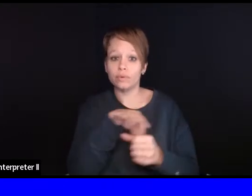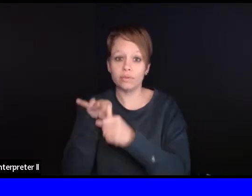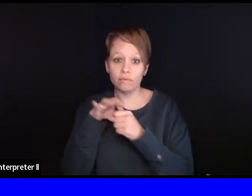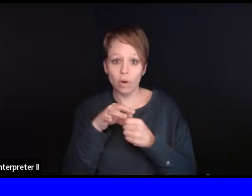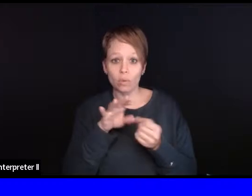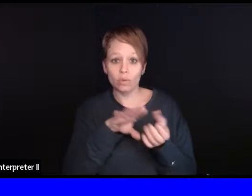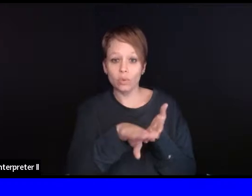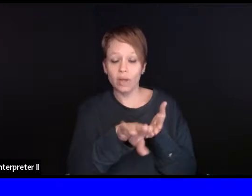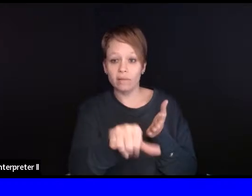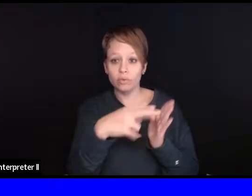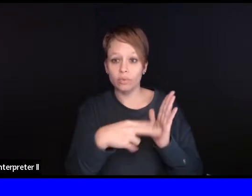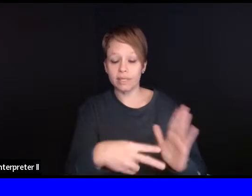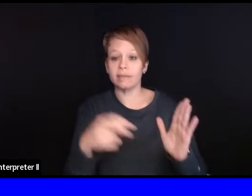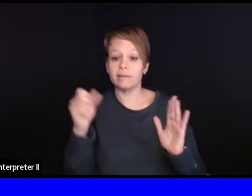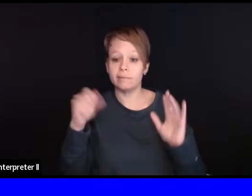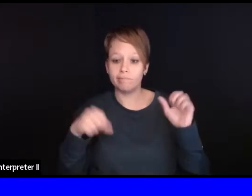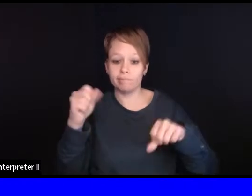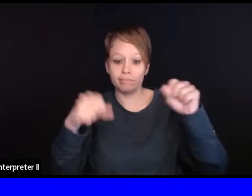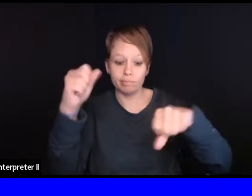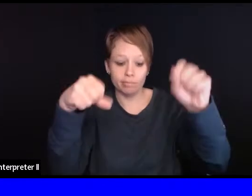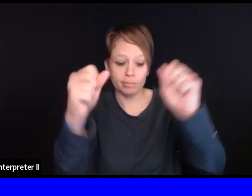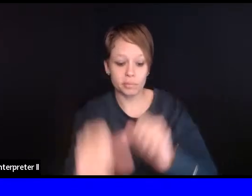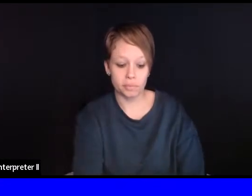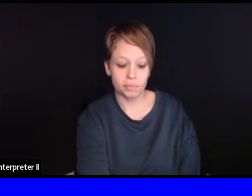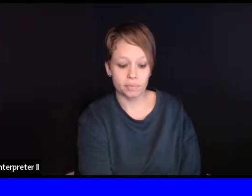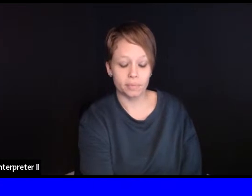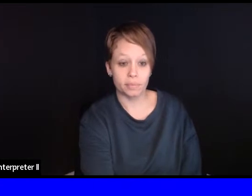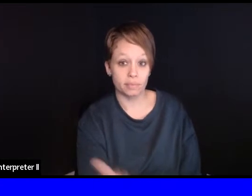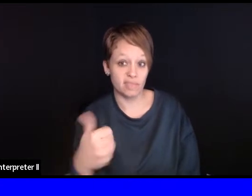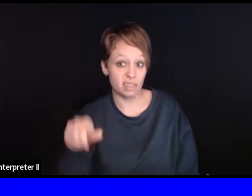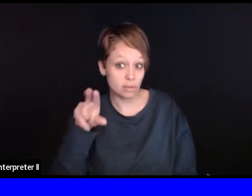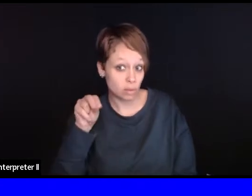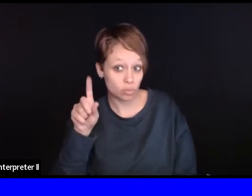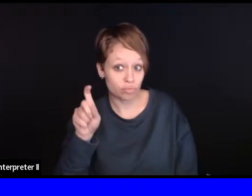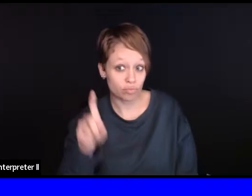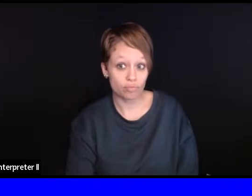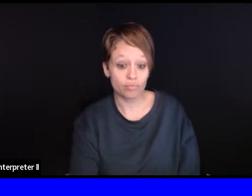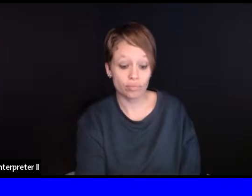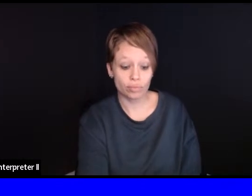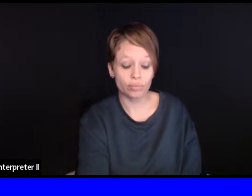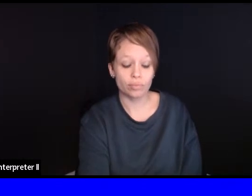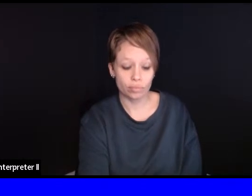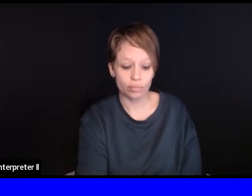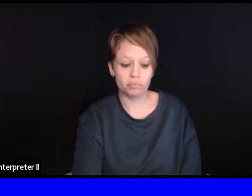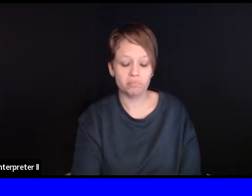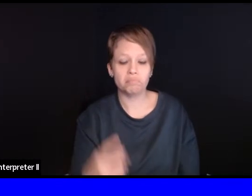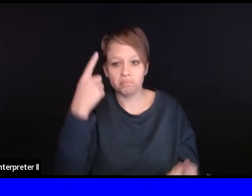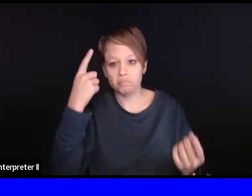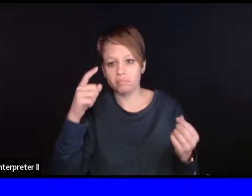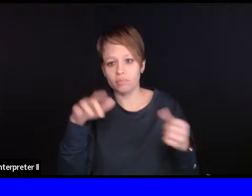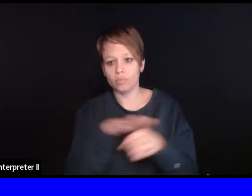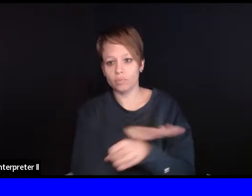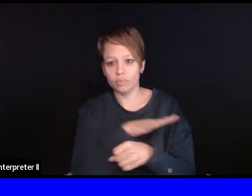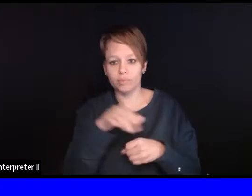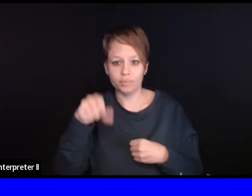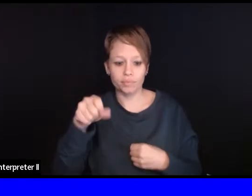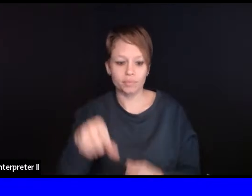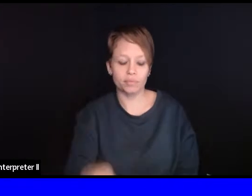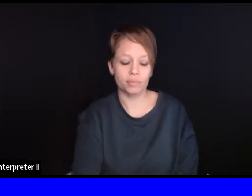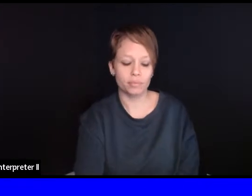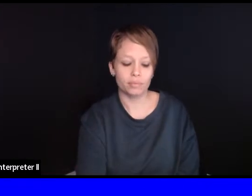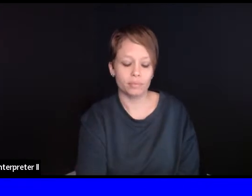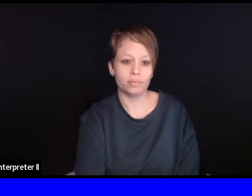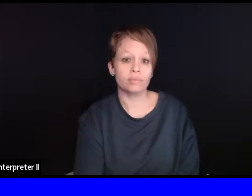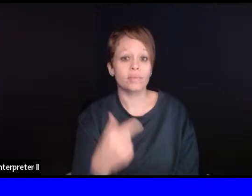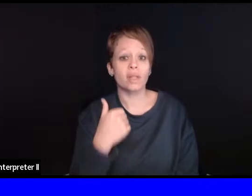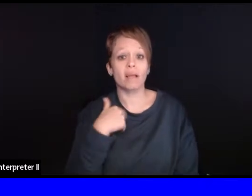aye. Aye. Are there any noes? The ayes have it unanimously. We have the Secretary's log of